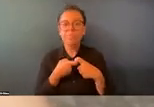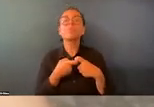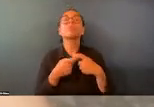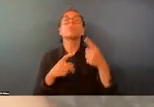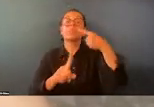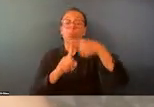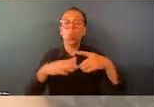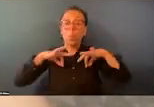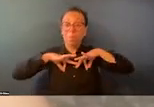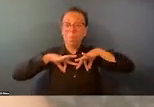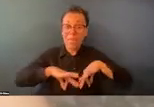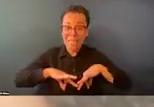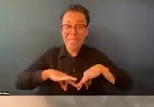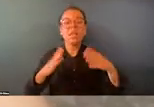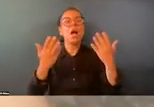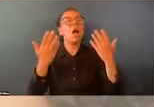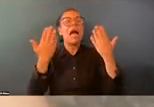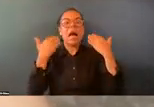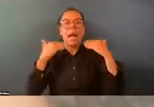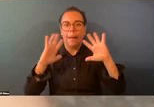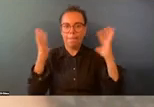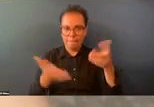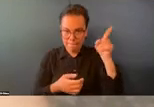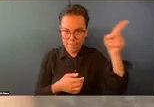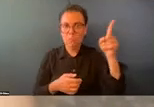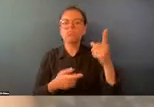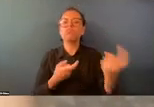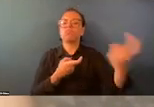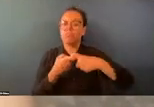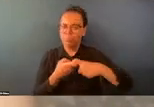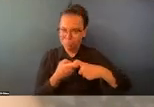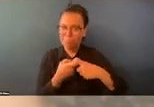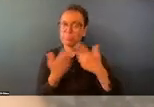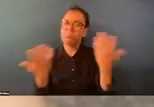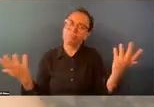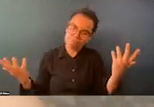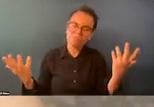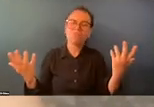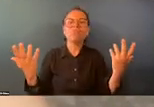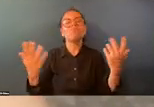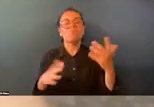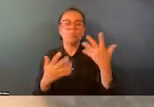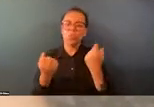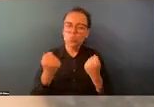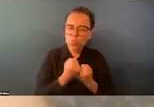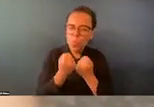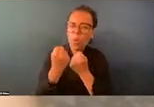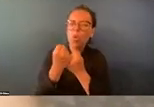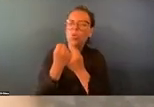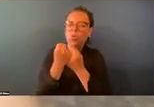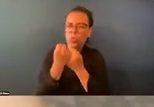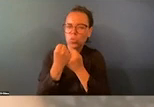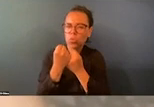Minister of Environments of Central Asian countries, and with support of course, our